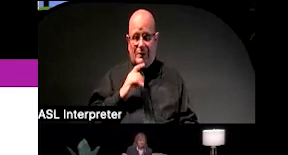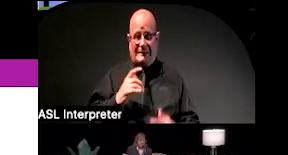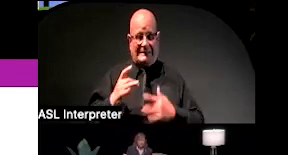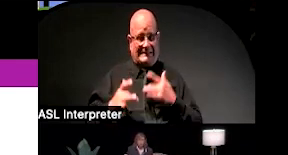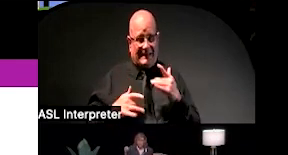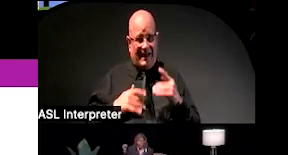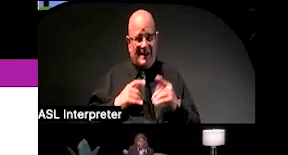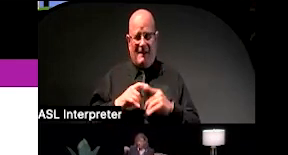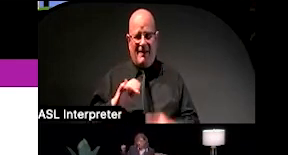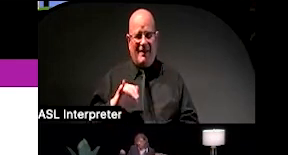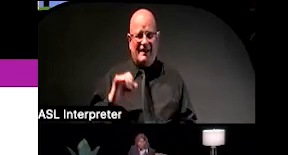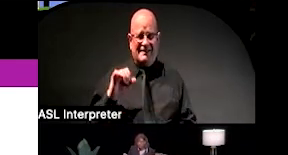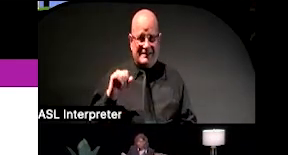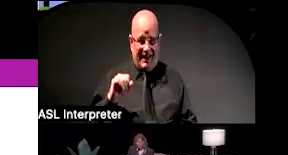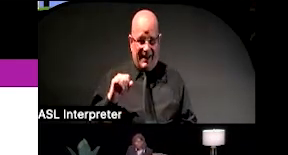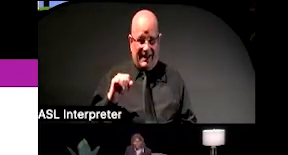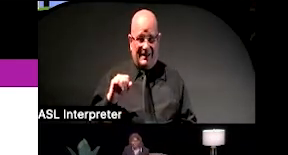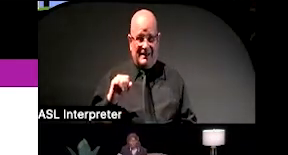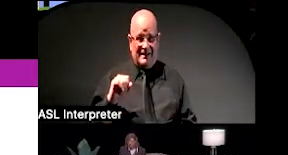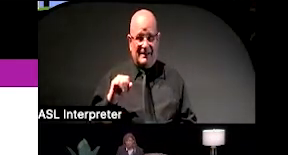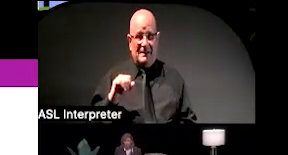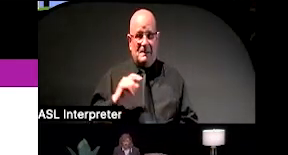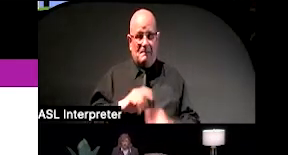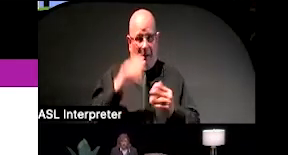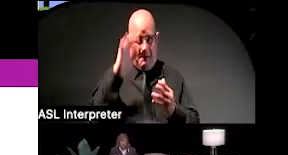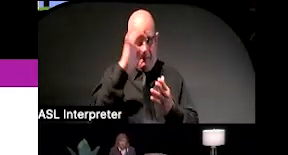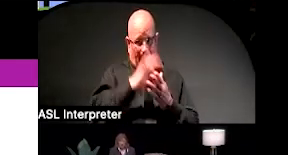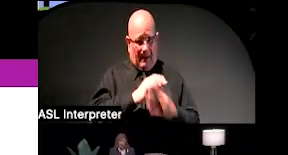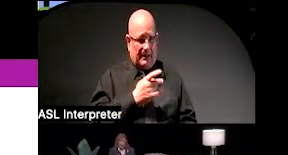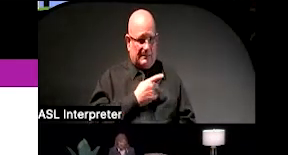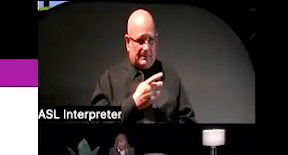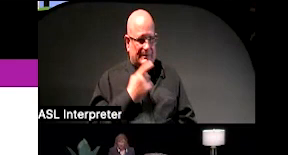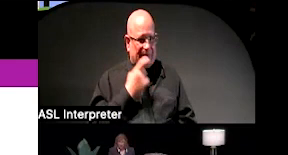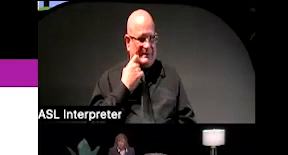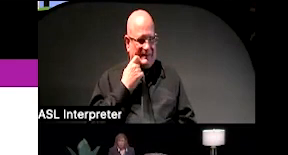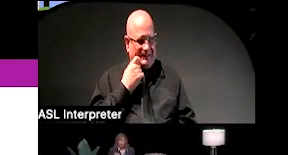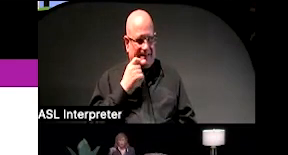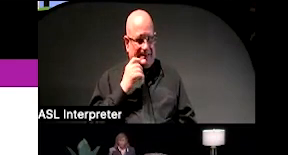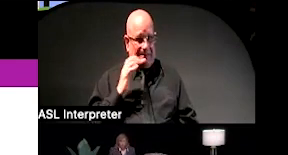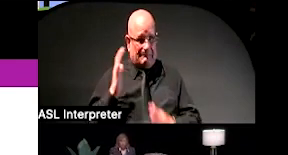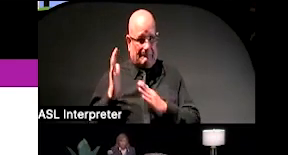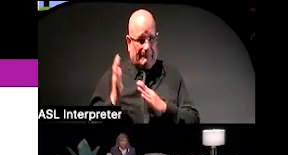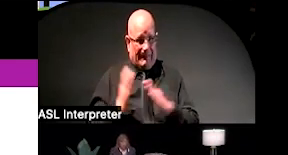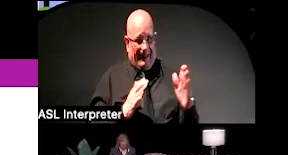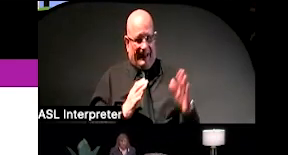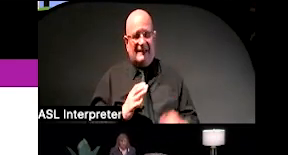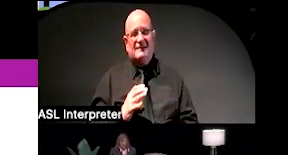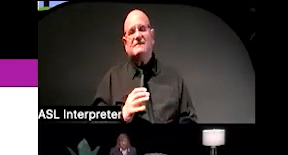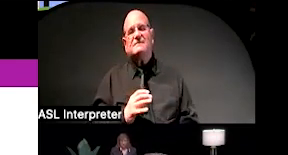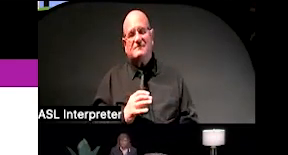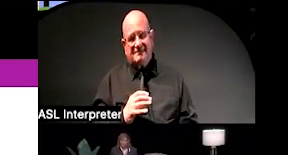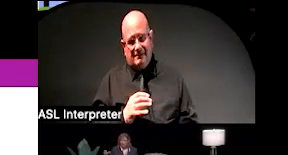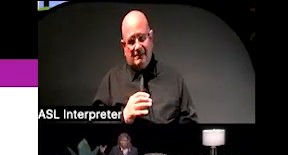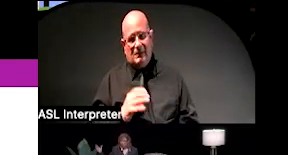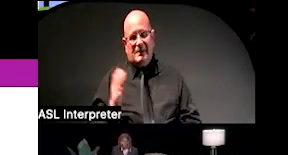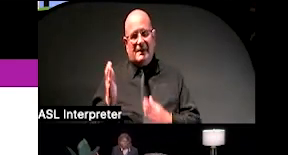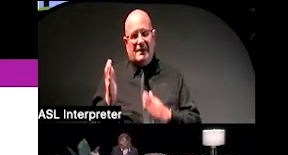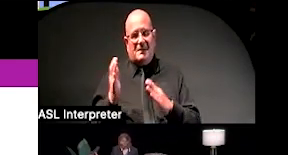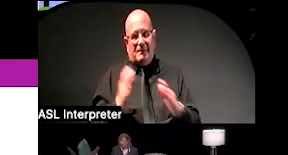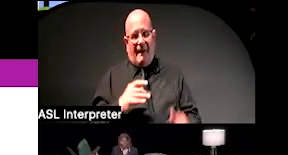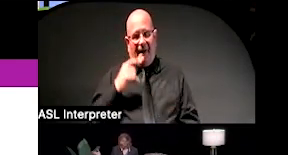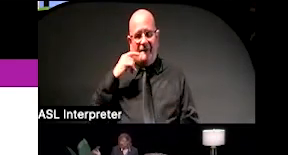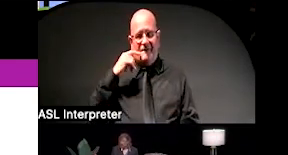that. But when my husband and I recently did our planning, we planned